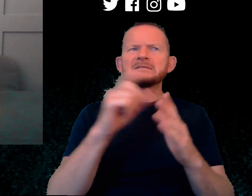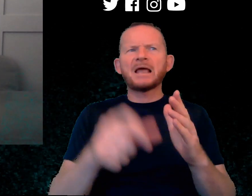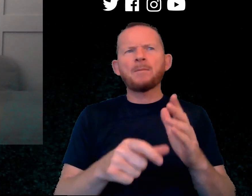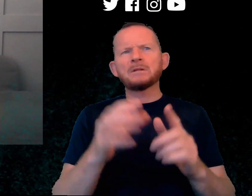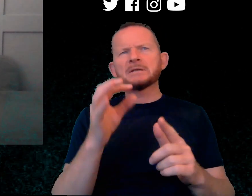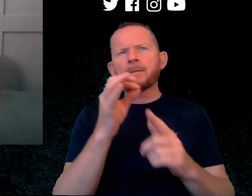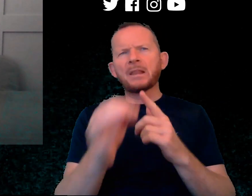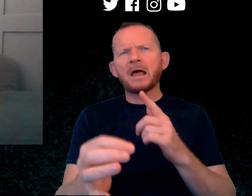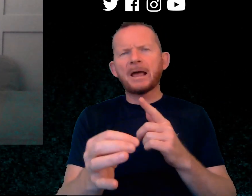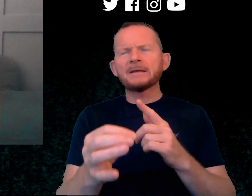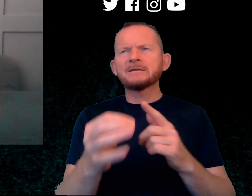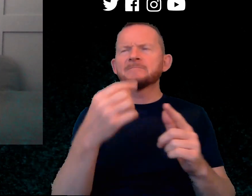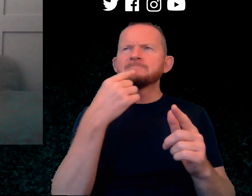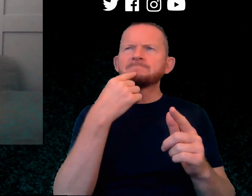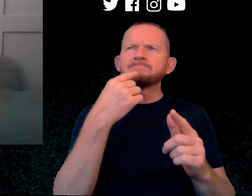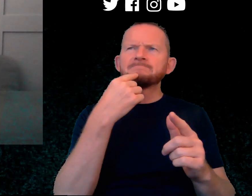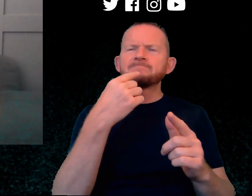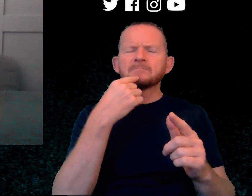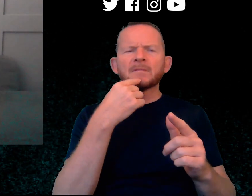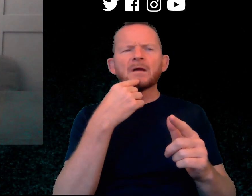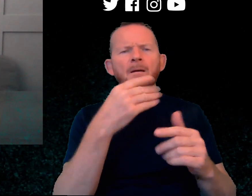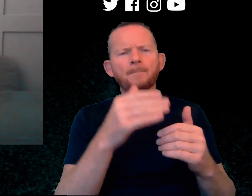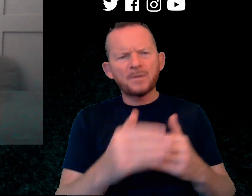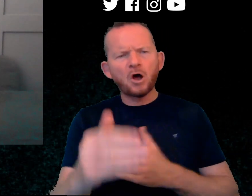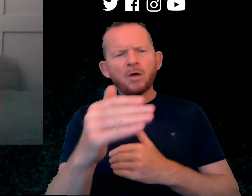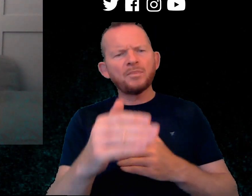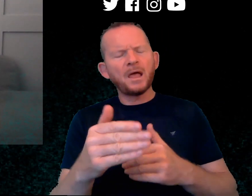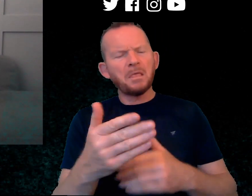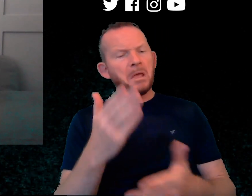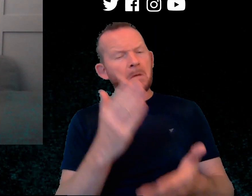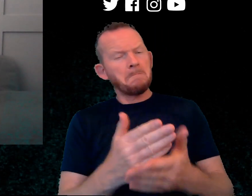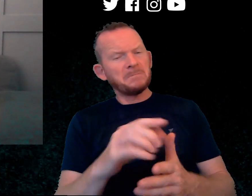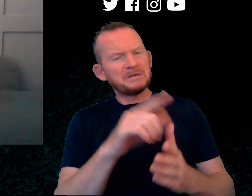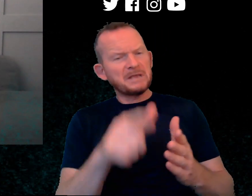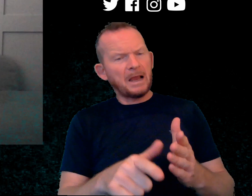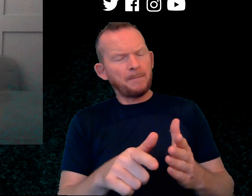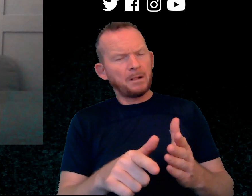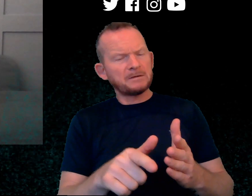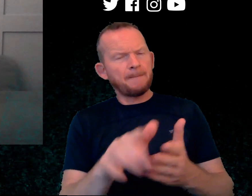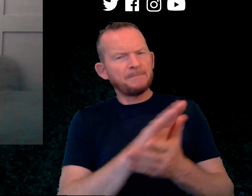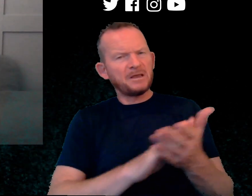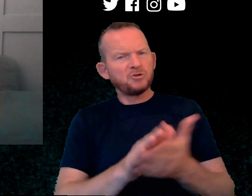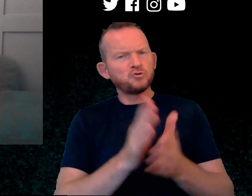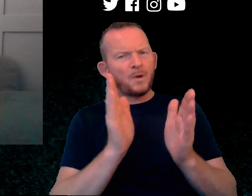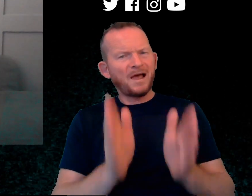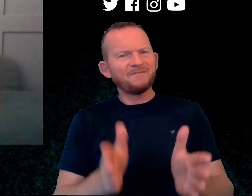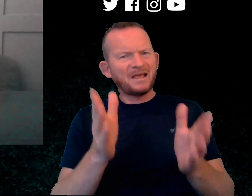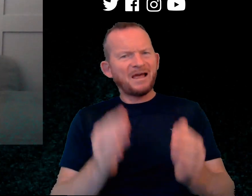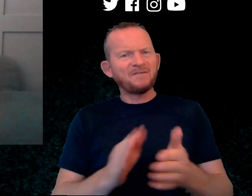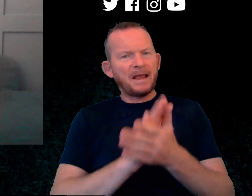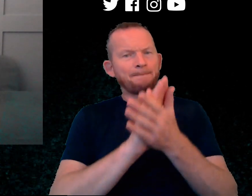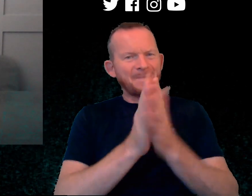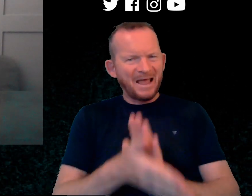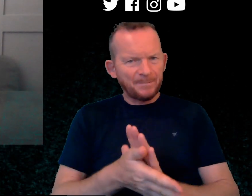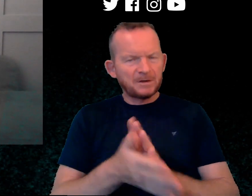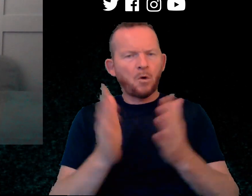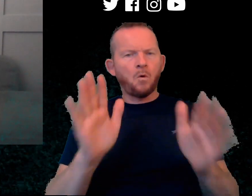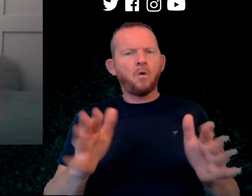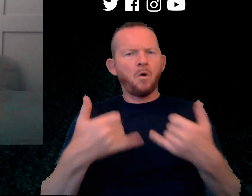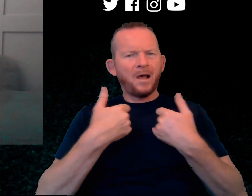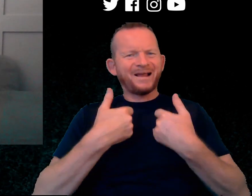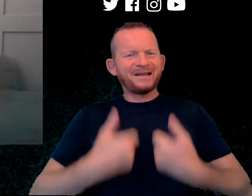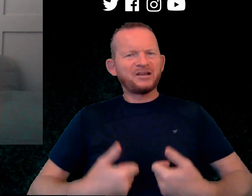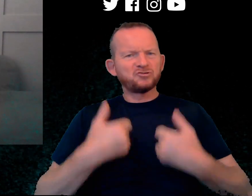way. The strongest counter to disabled being applied to people beyond would immediately consider to be disabled is that to